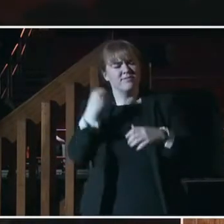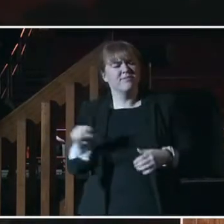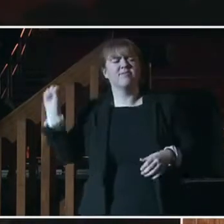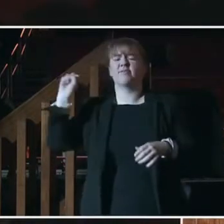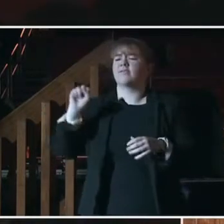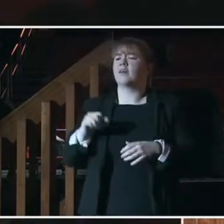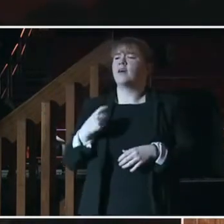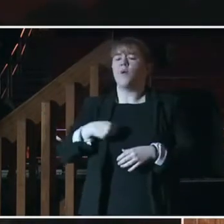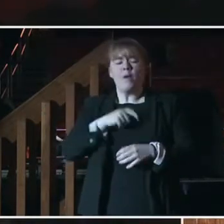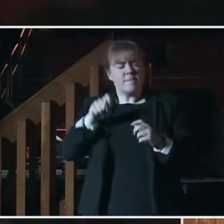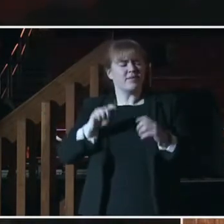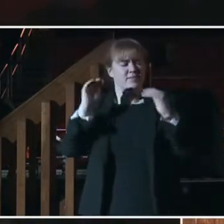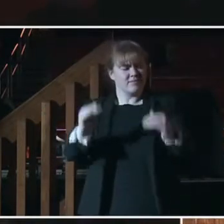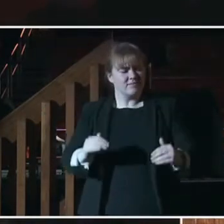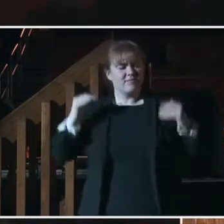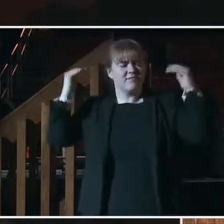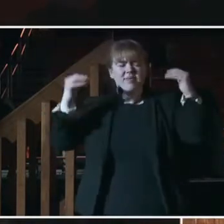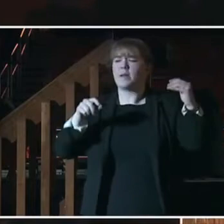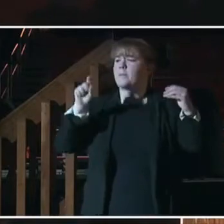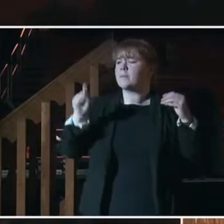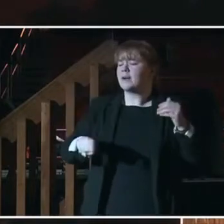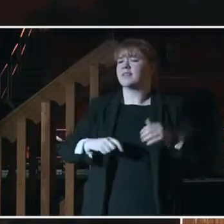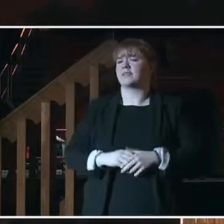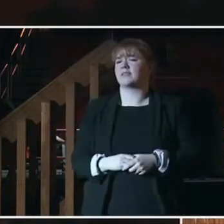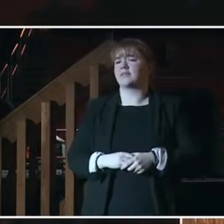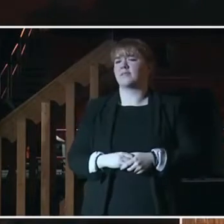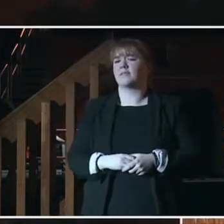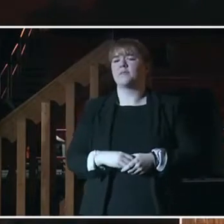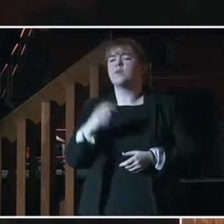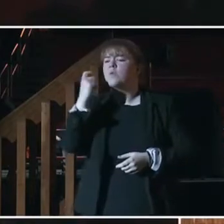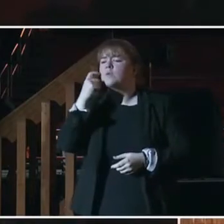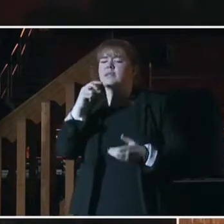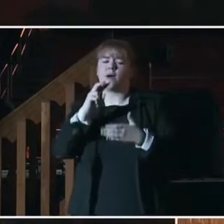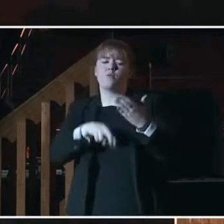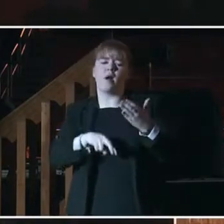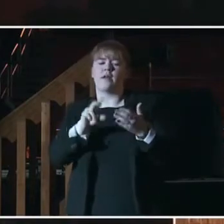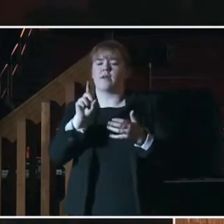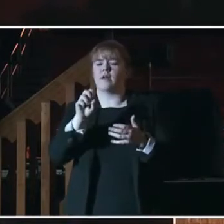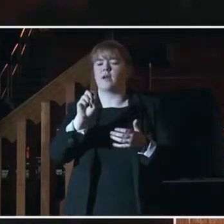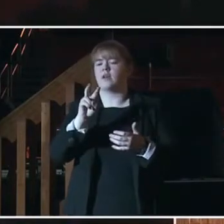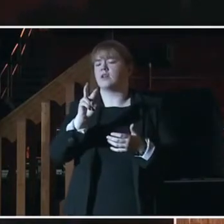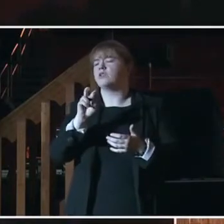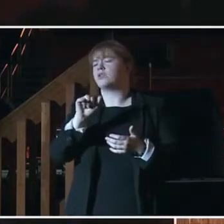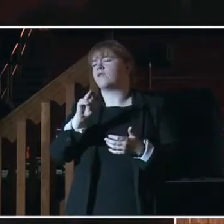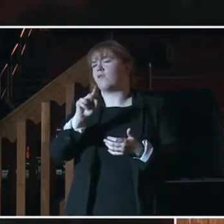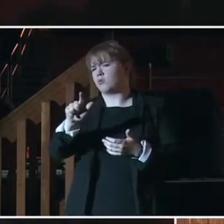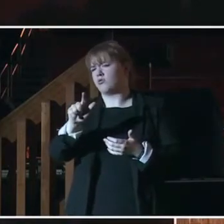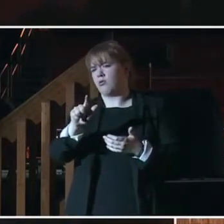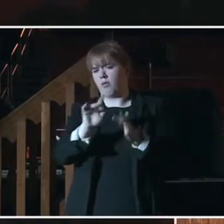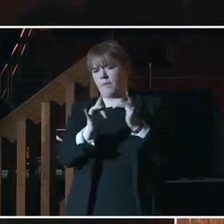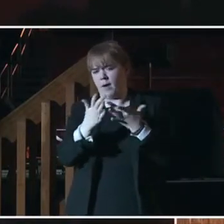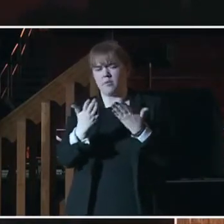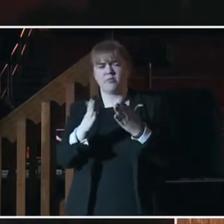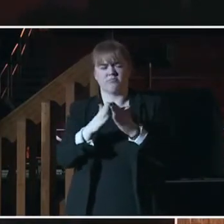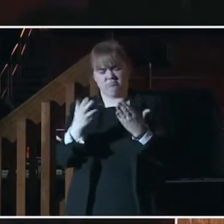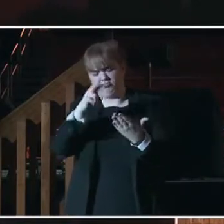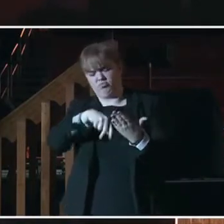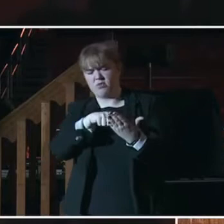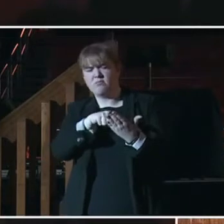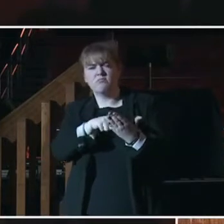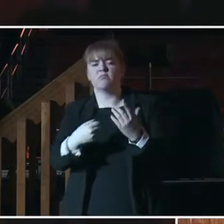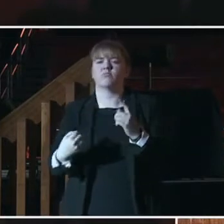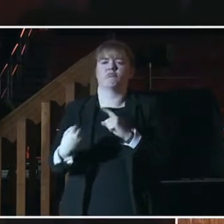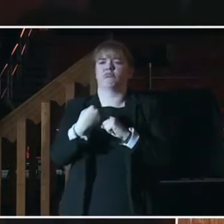be advancing. And recently, I read a devotional that really hit me hard because